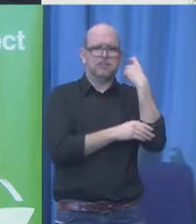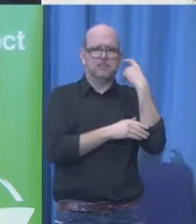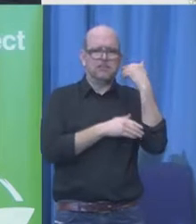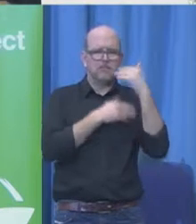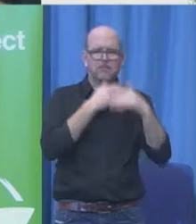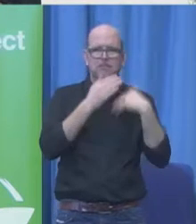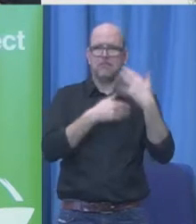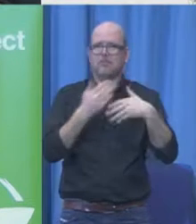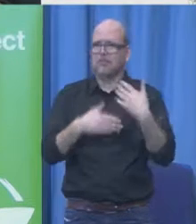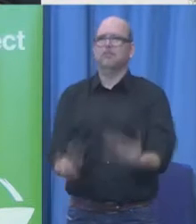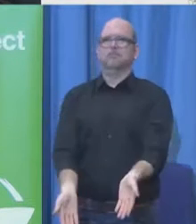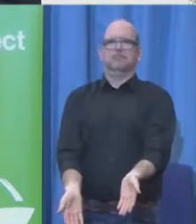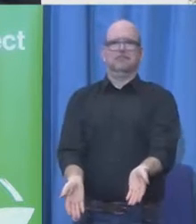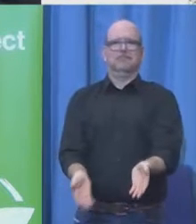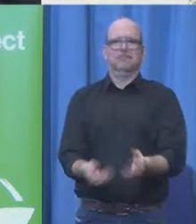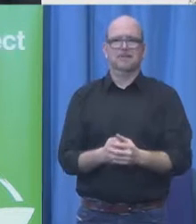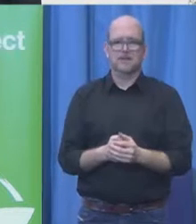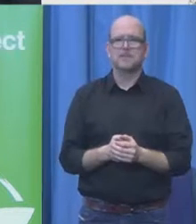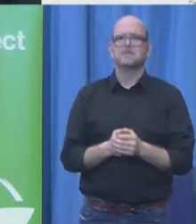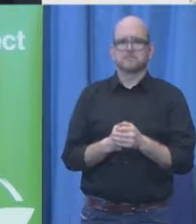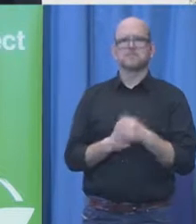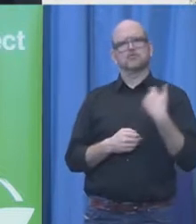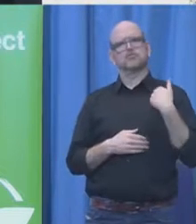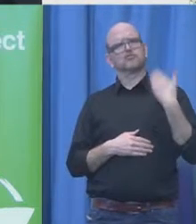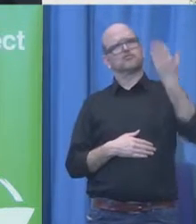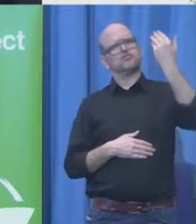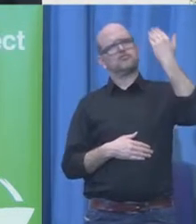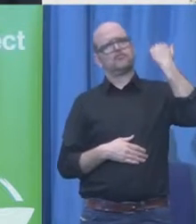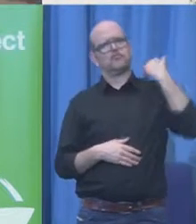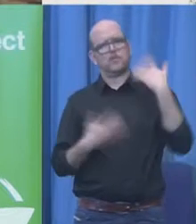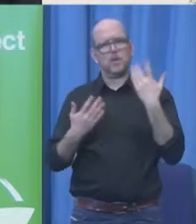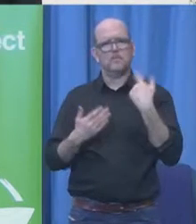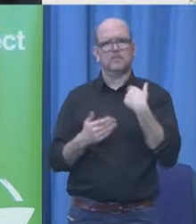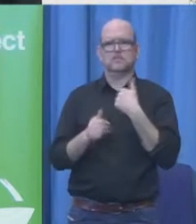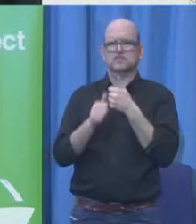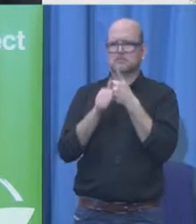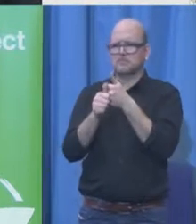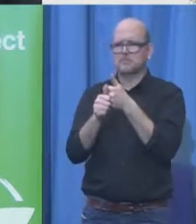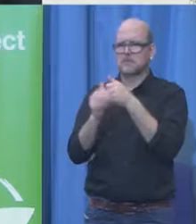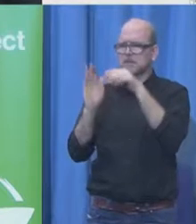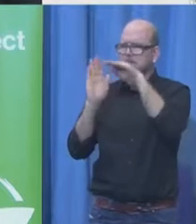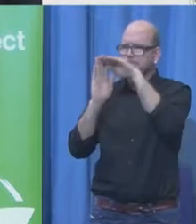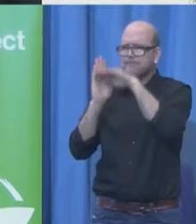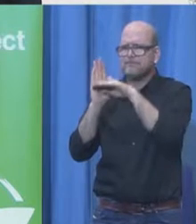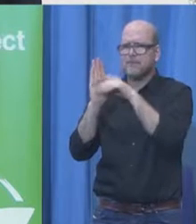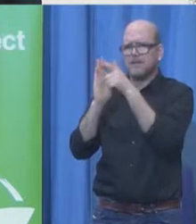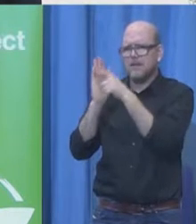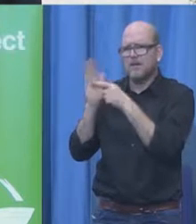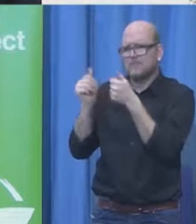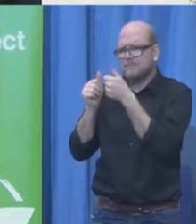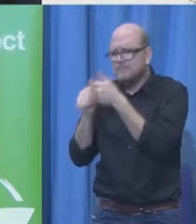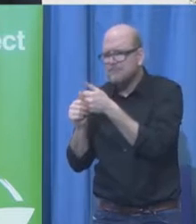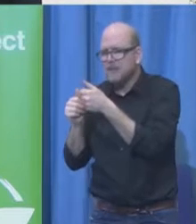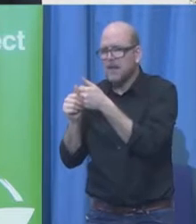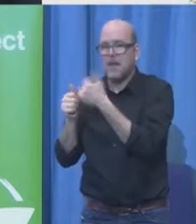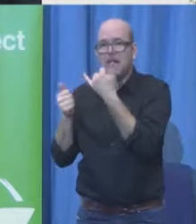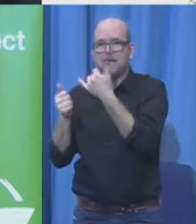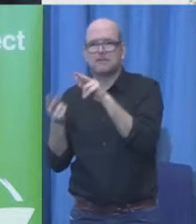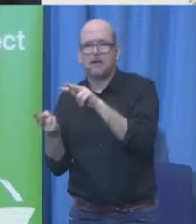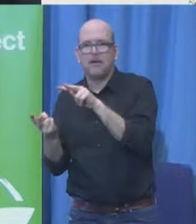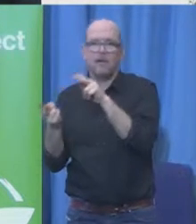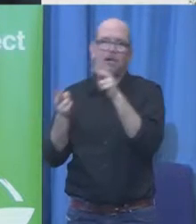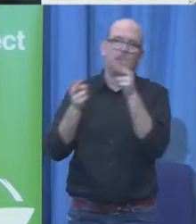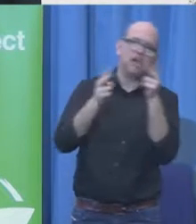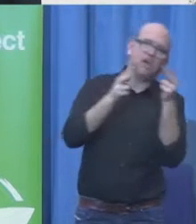Now I am the person responsible for the European Accessibility Act, and which is under Digi Employment, and it is the